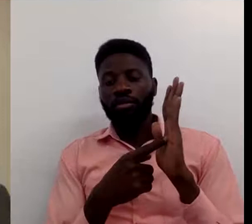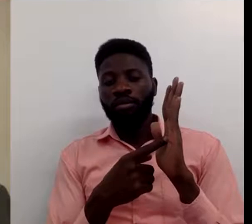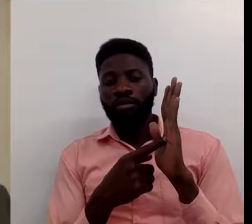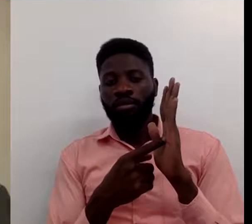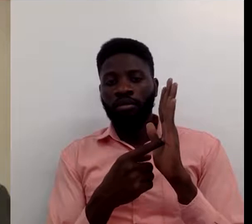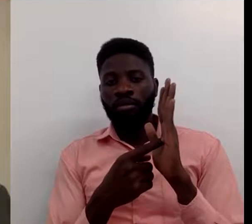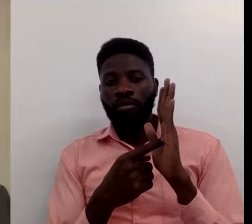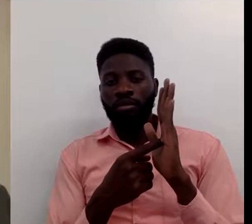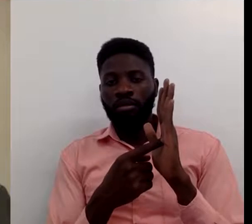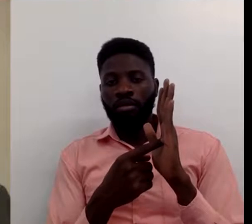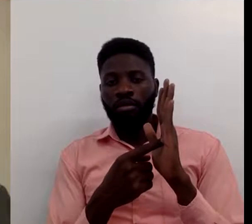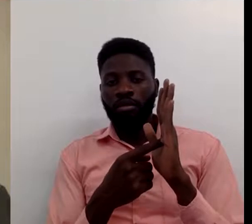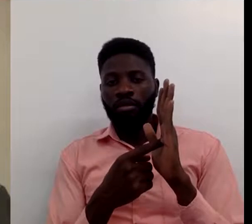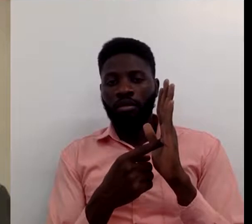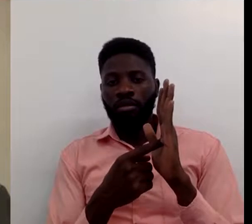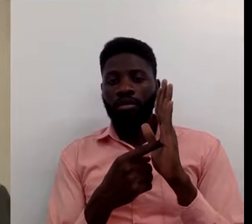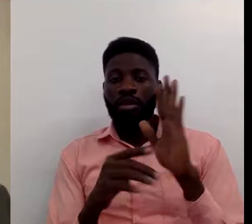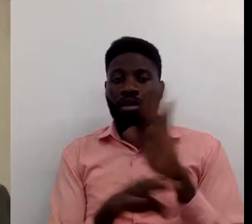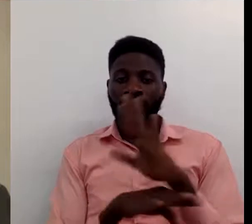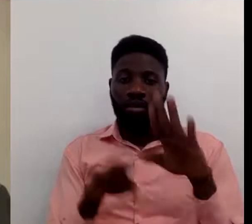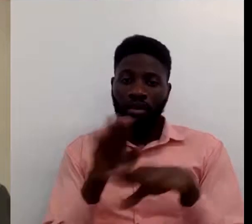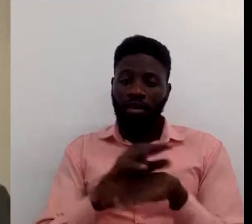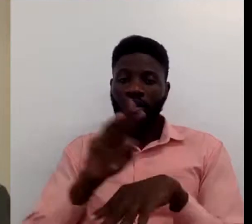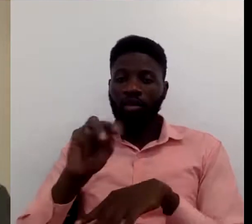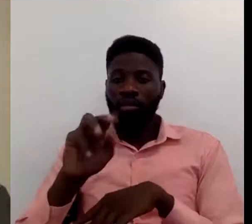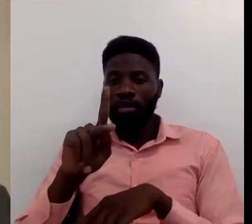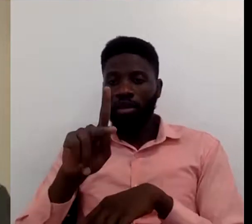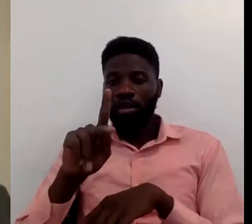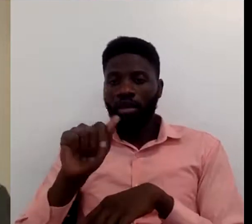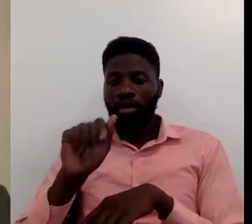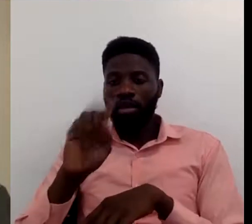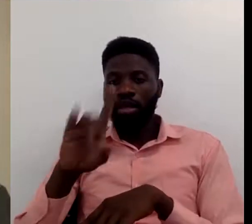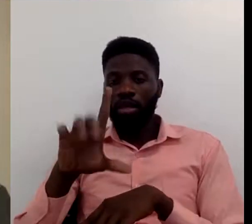Okay, so everything Macabello said, I've written it down.